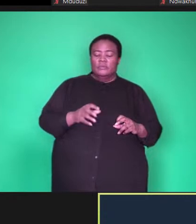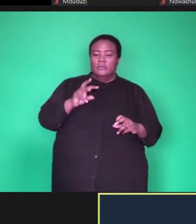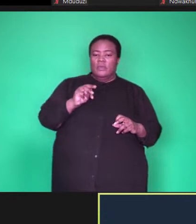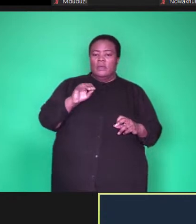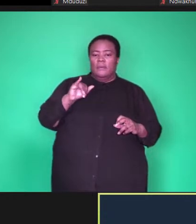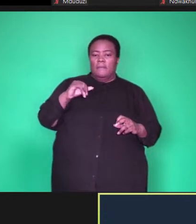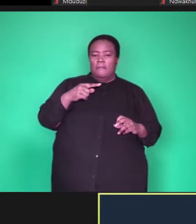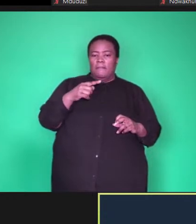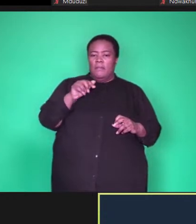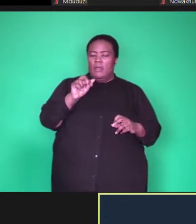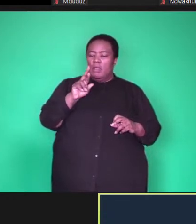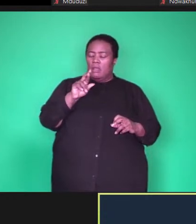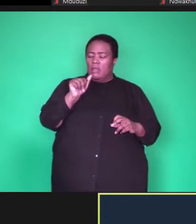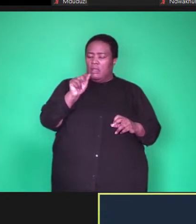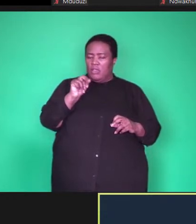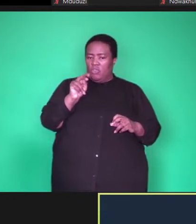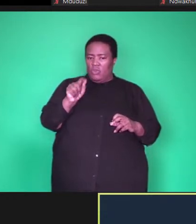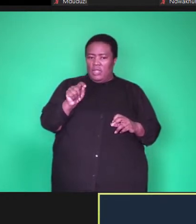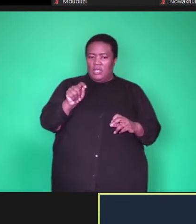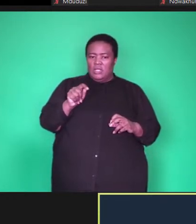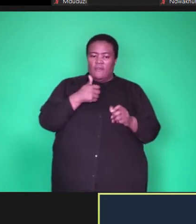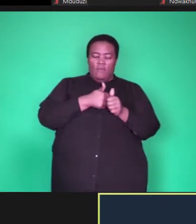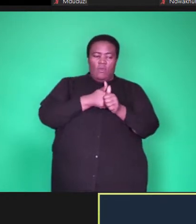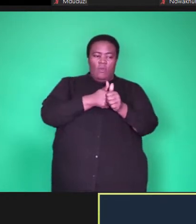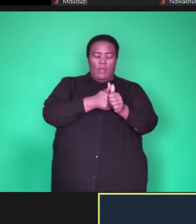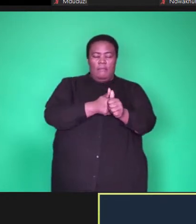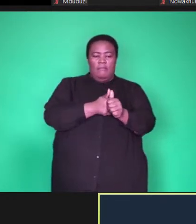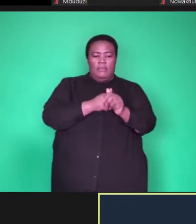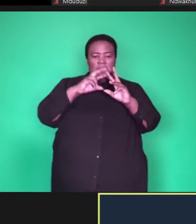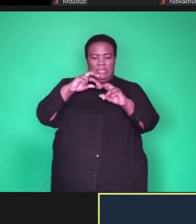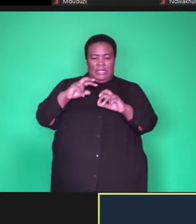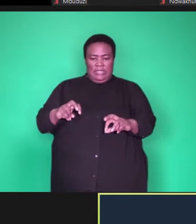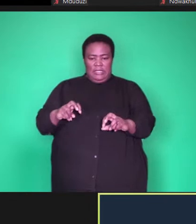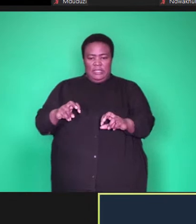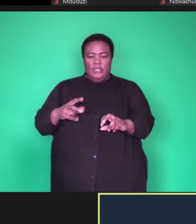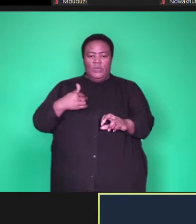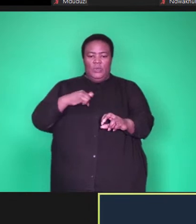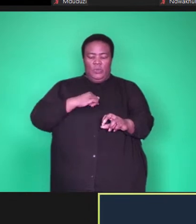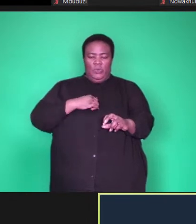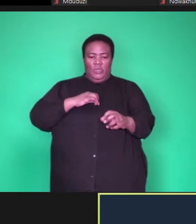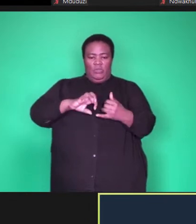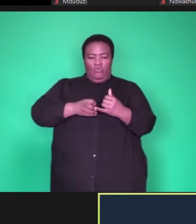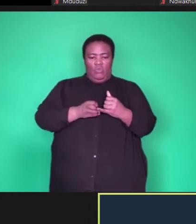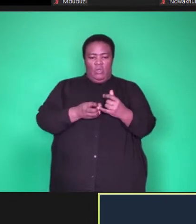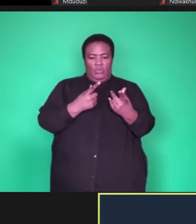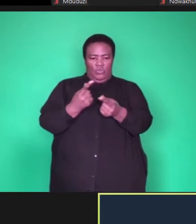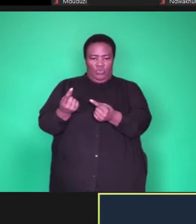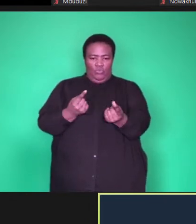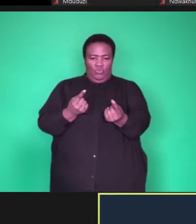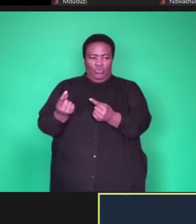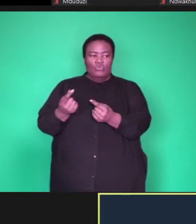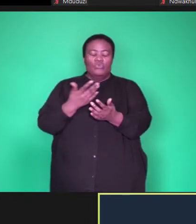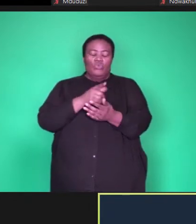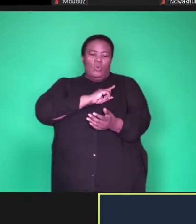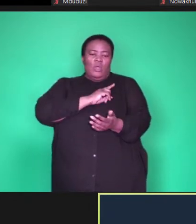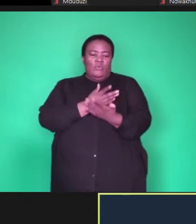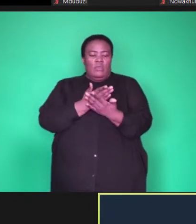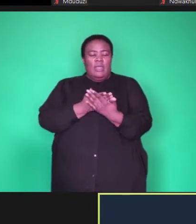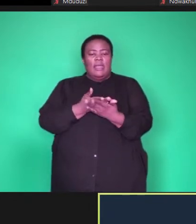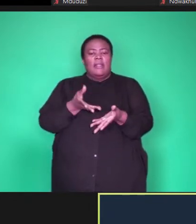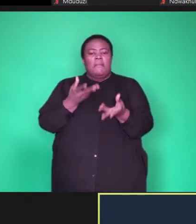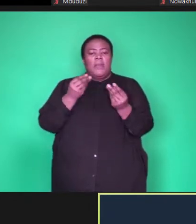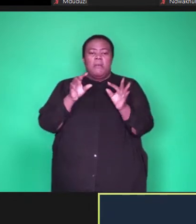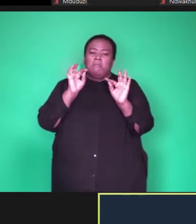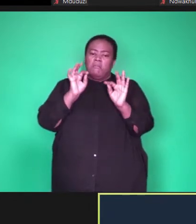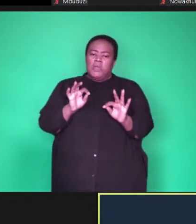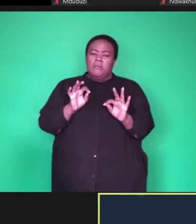Follow-Up Study, we specially designed that coming out of the HDSS so that we could get much tighter,